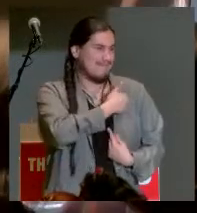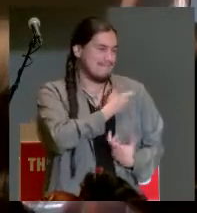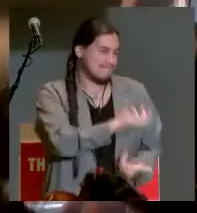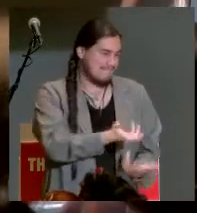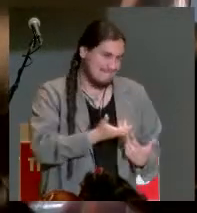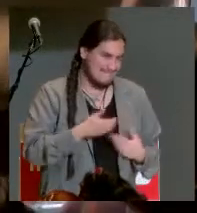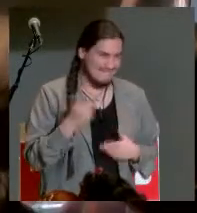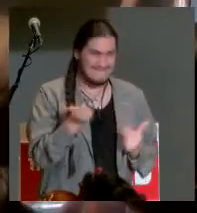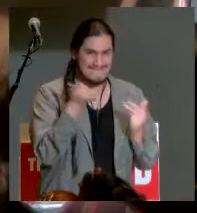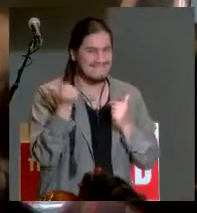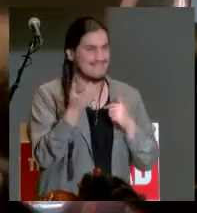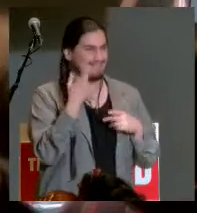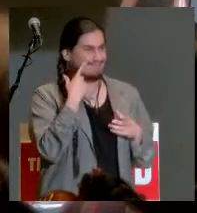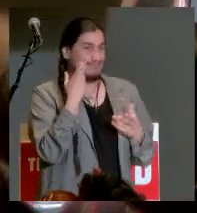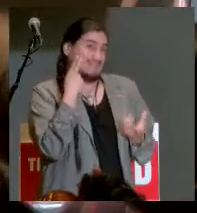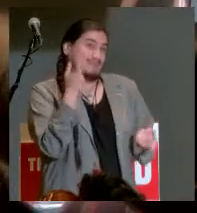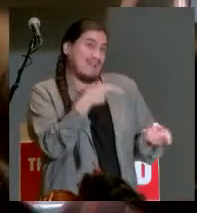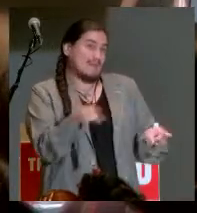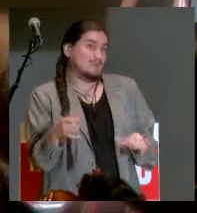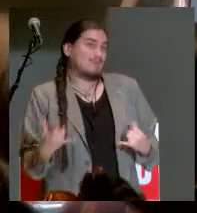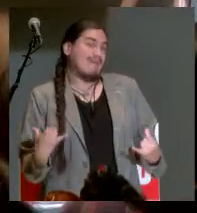Yeah. Seeing what happens today.